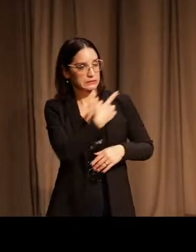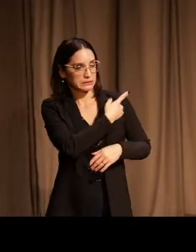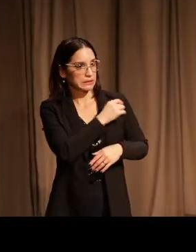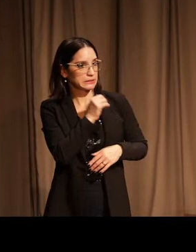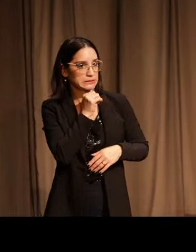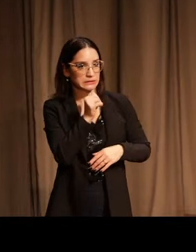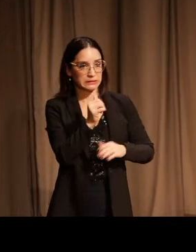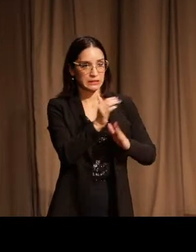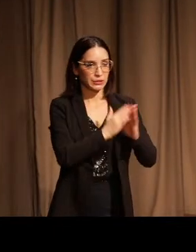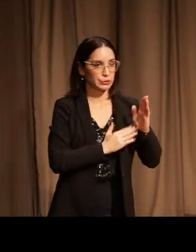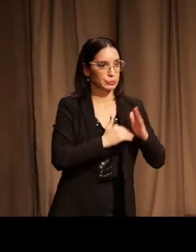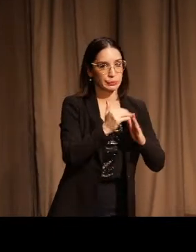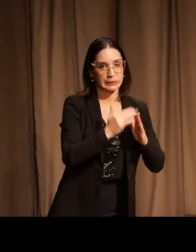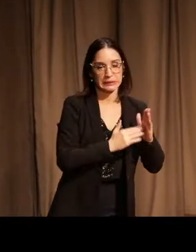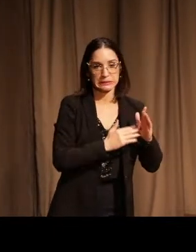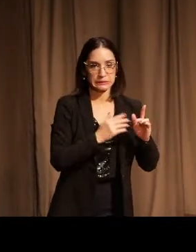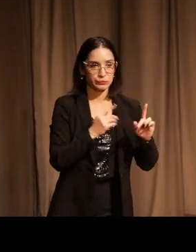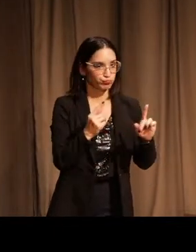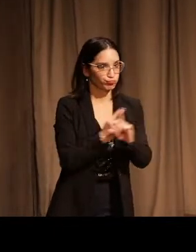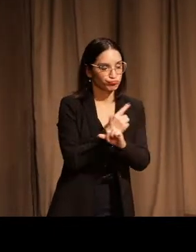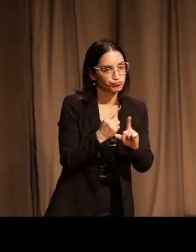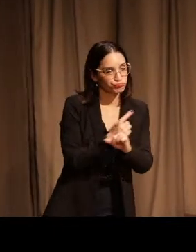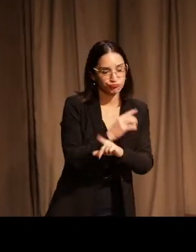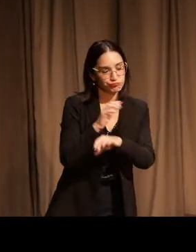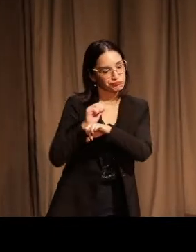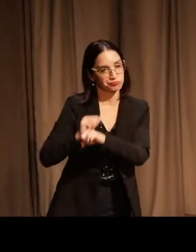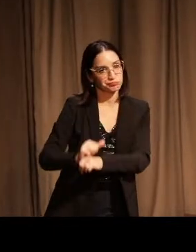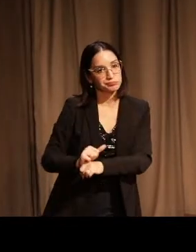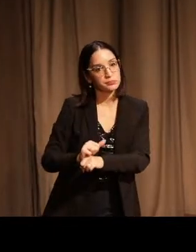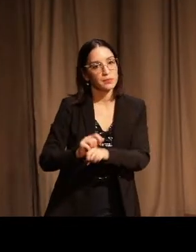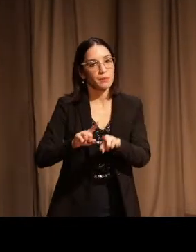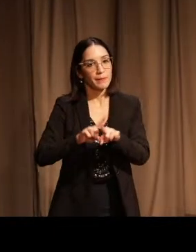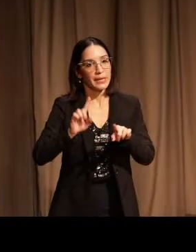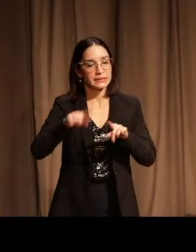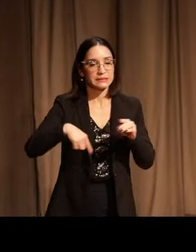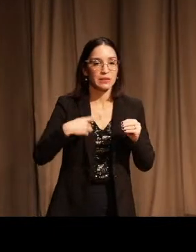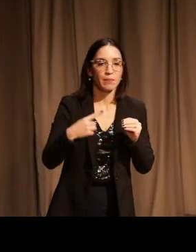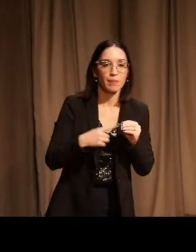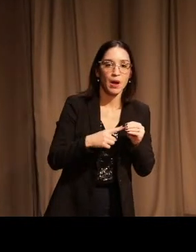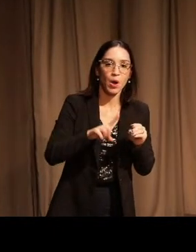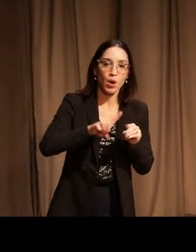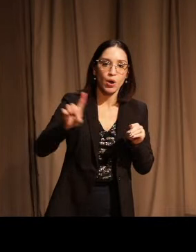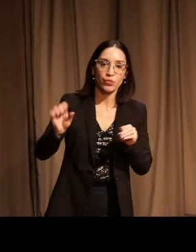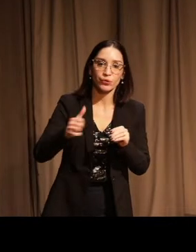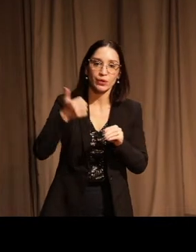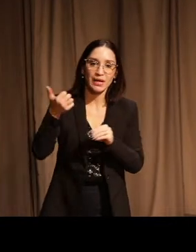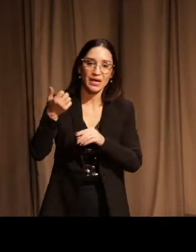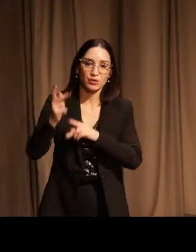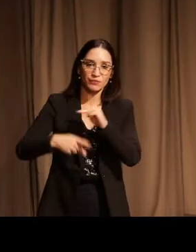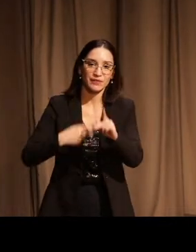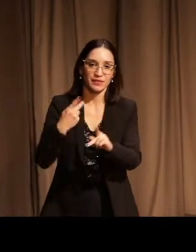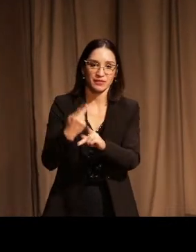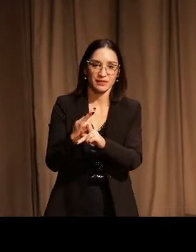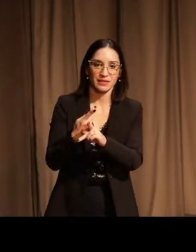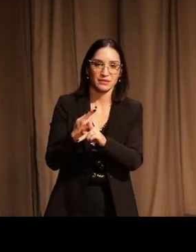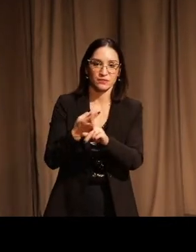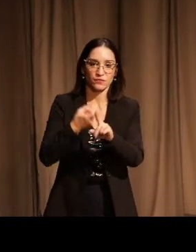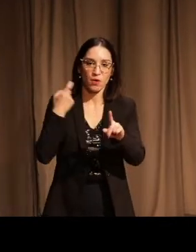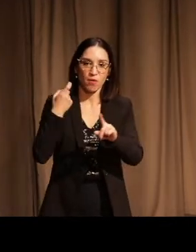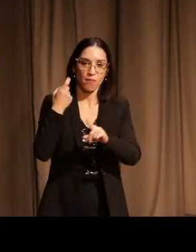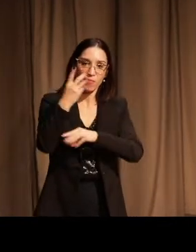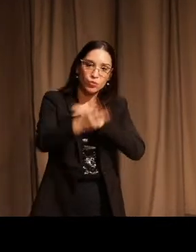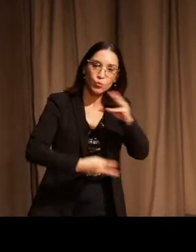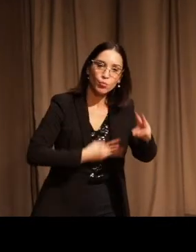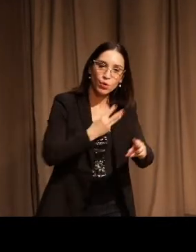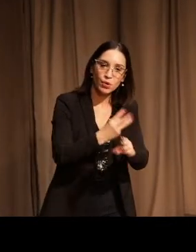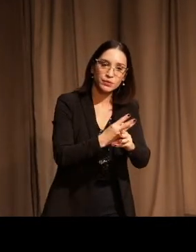purely rational, and it's about their things that are not, it's from another order.